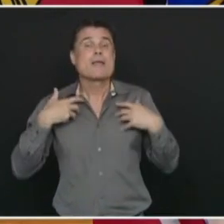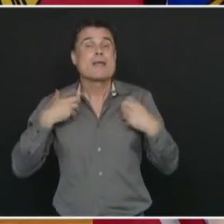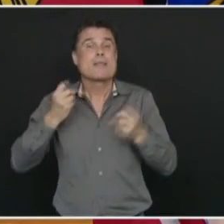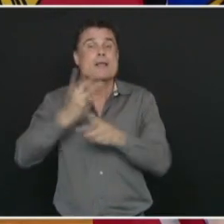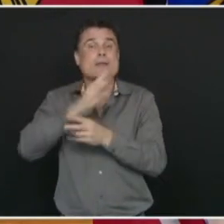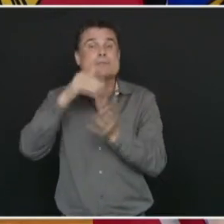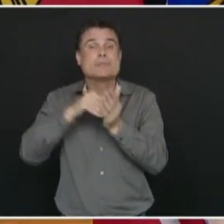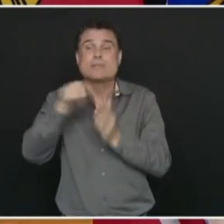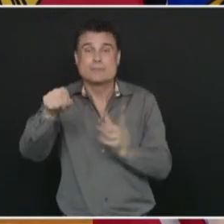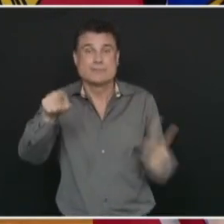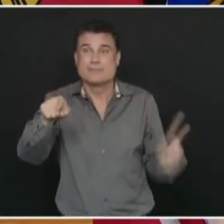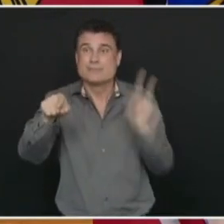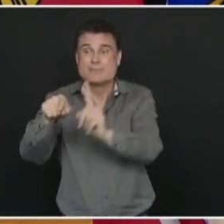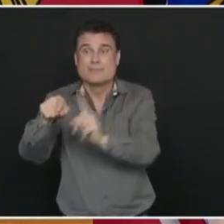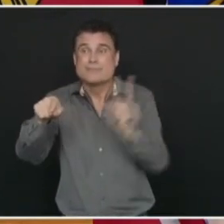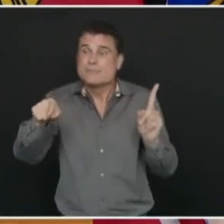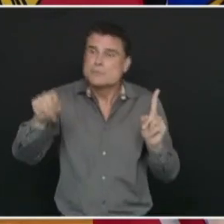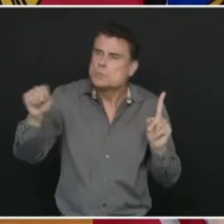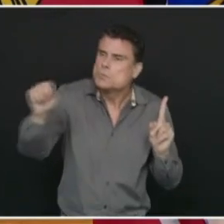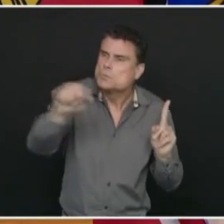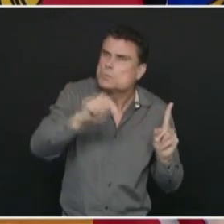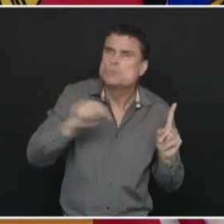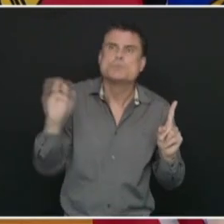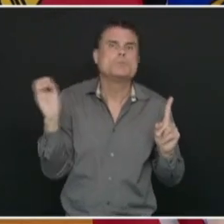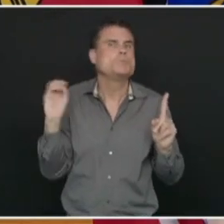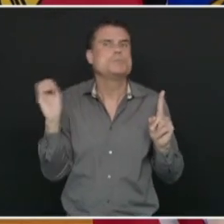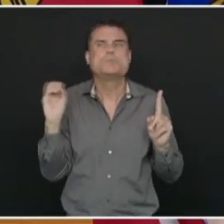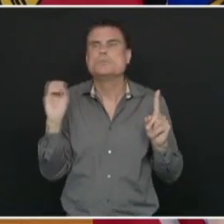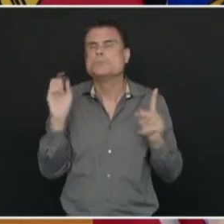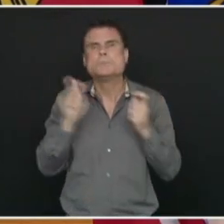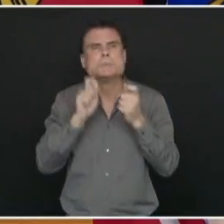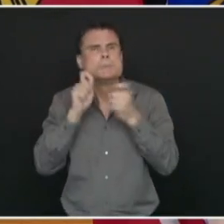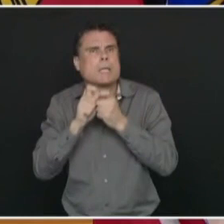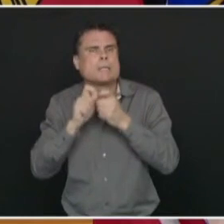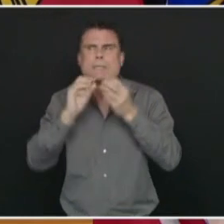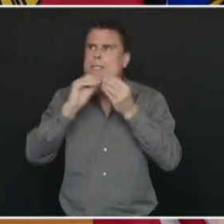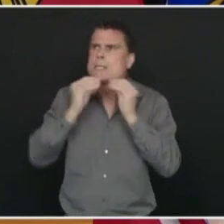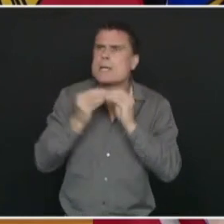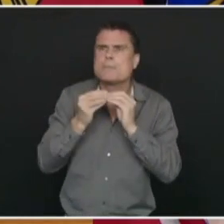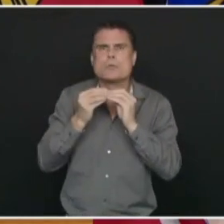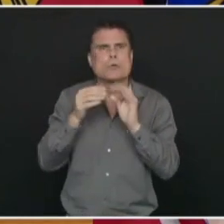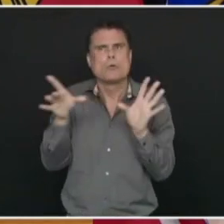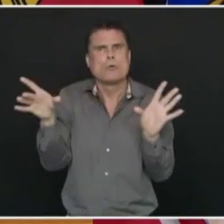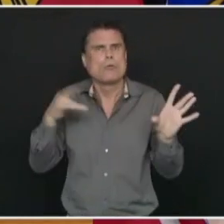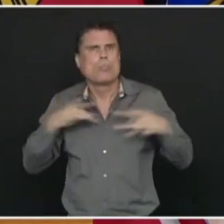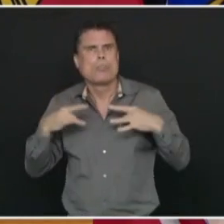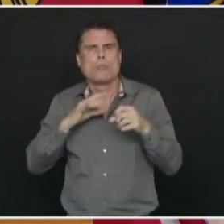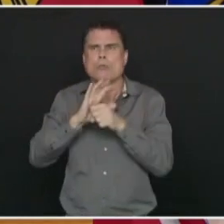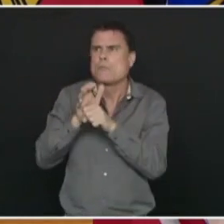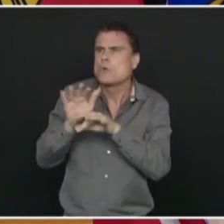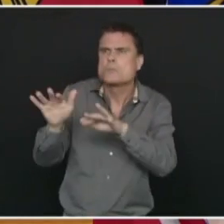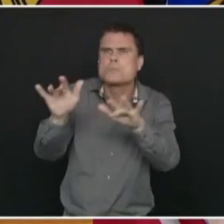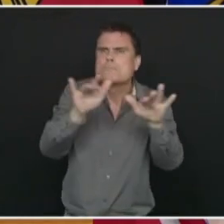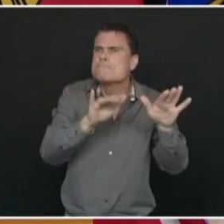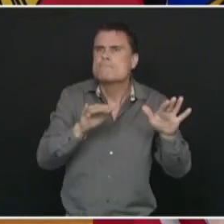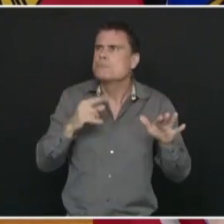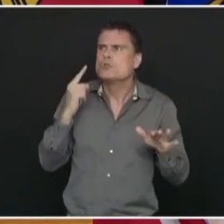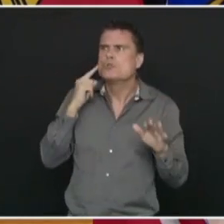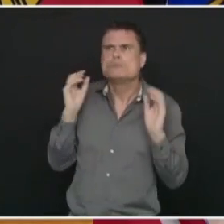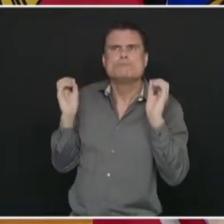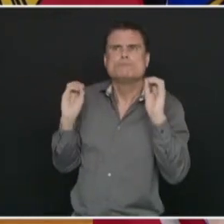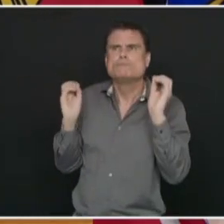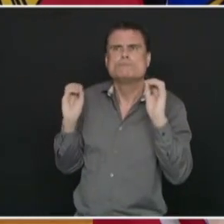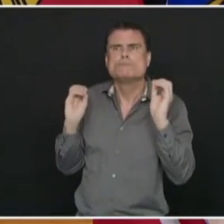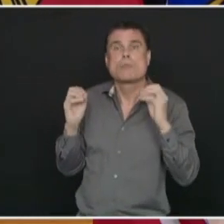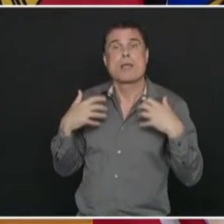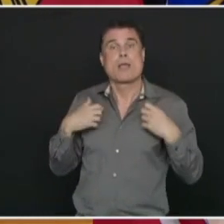out first, and I know they're working on it in Northern Health as well, but it takes time for those things. As we just talked about, we want to make sure that there are